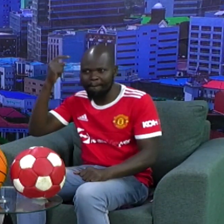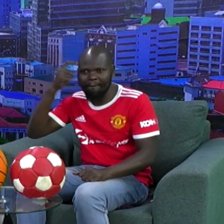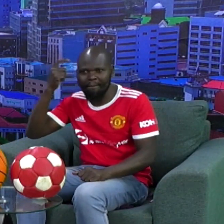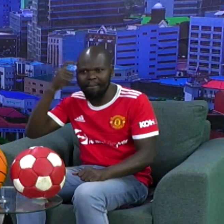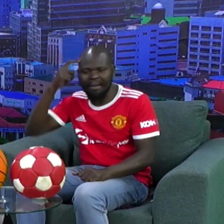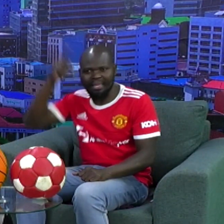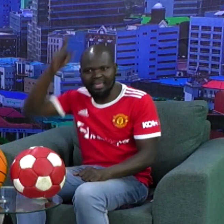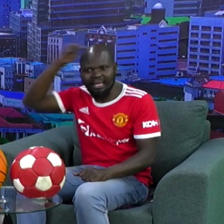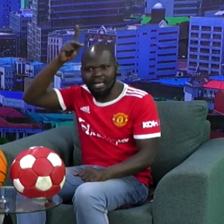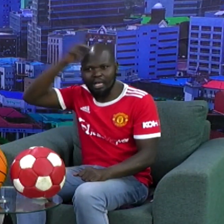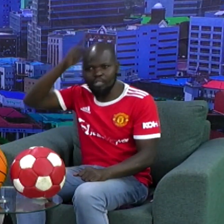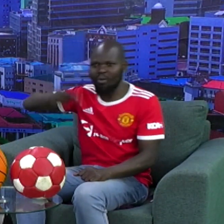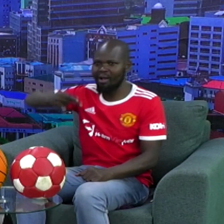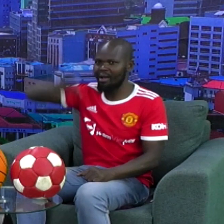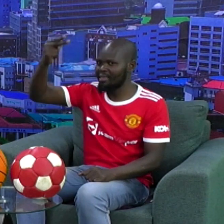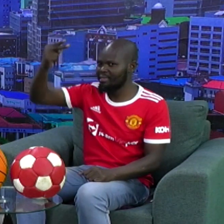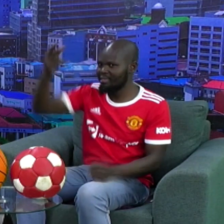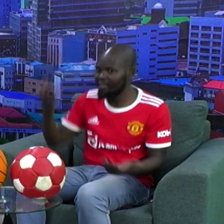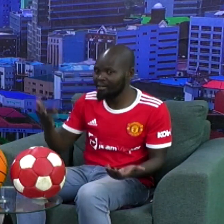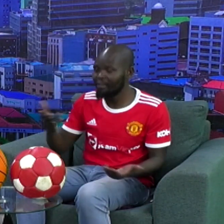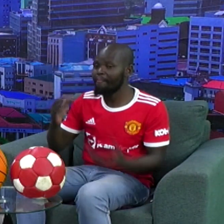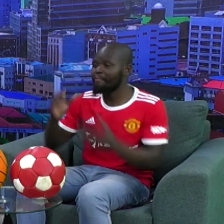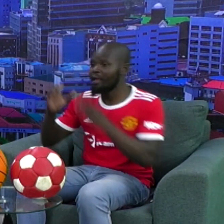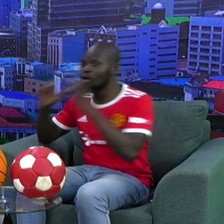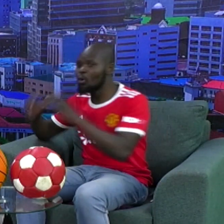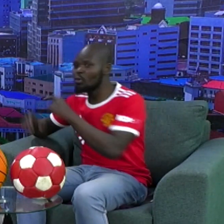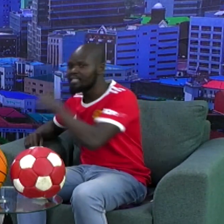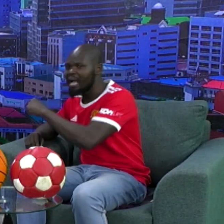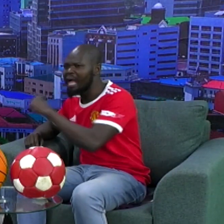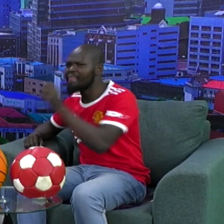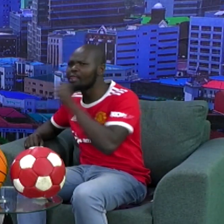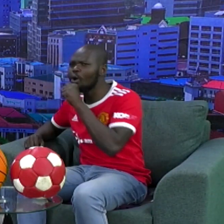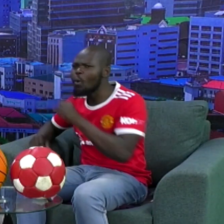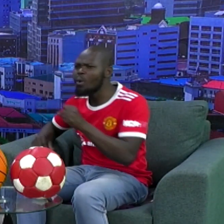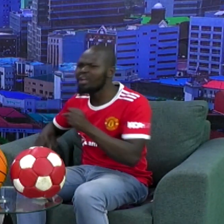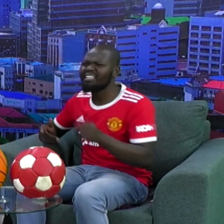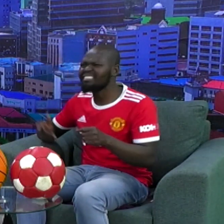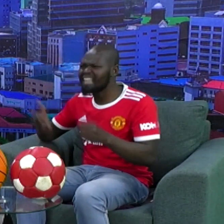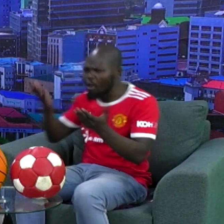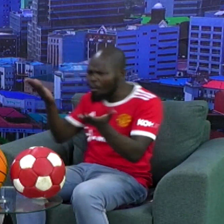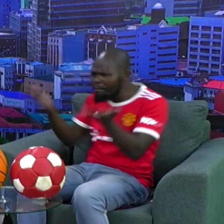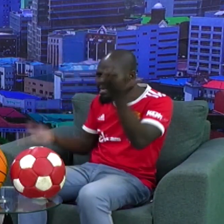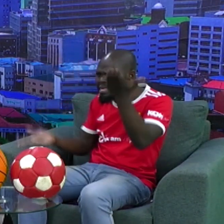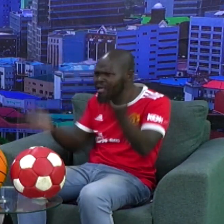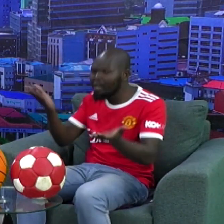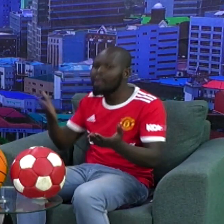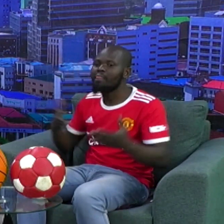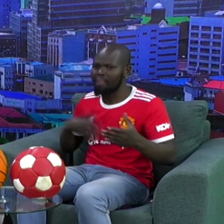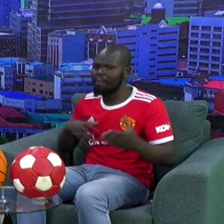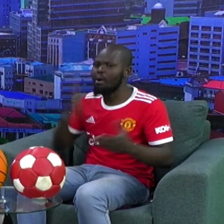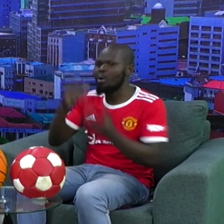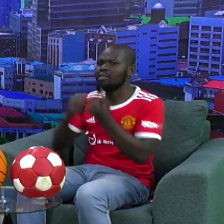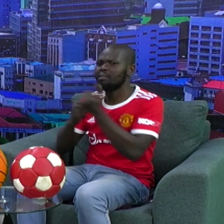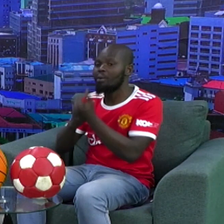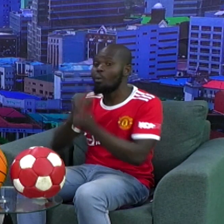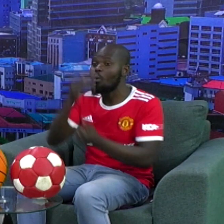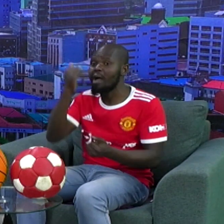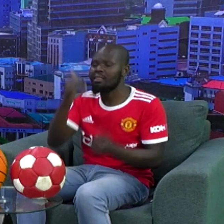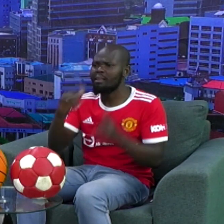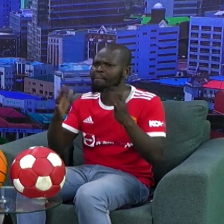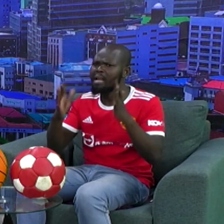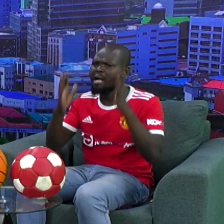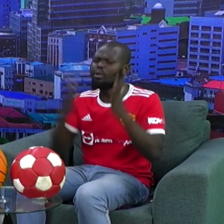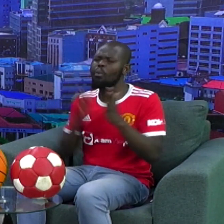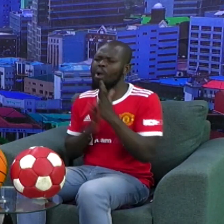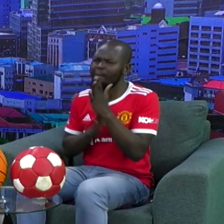supporters have been very disappointed. The mind game in this game is really good. They needed to